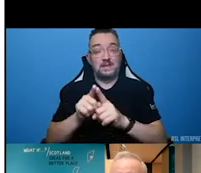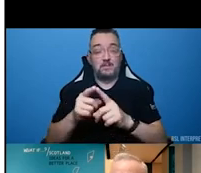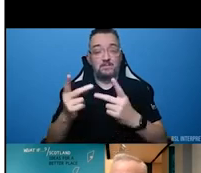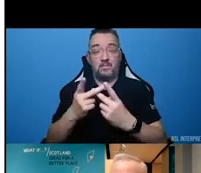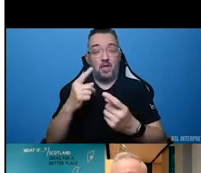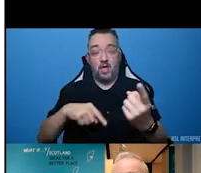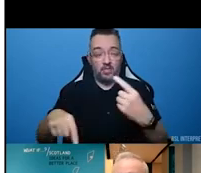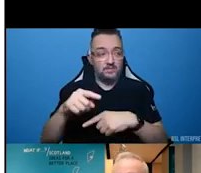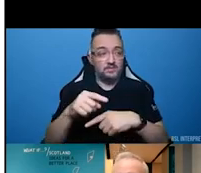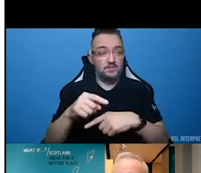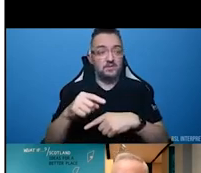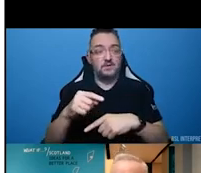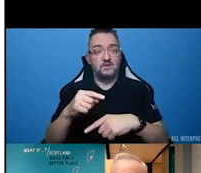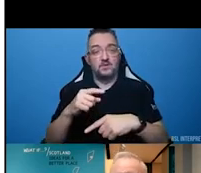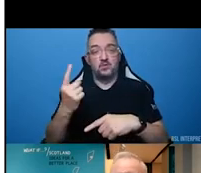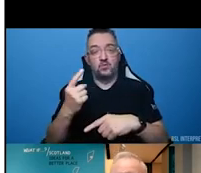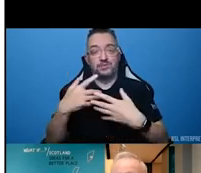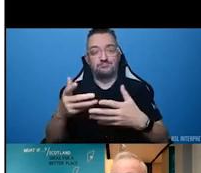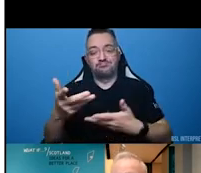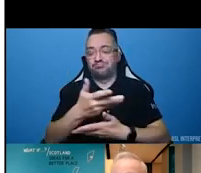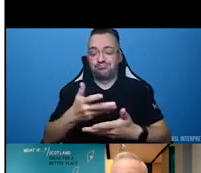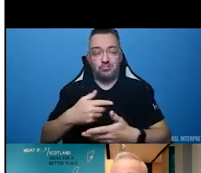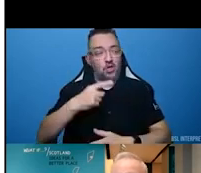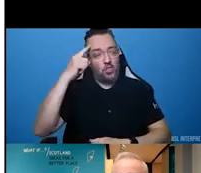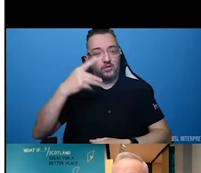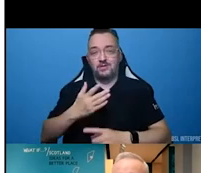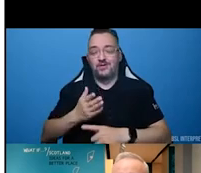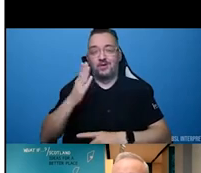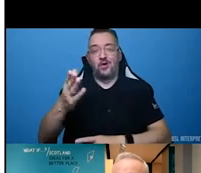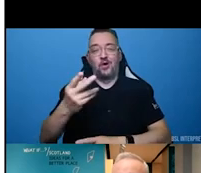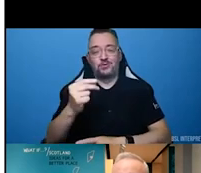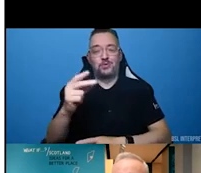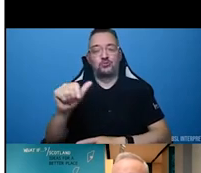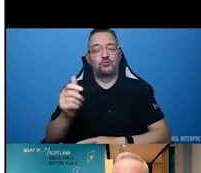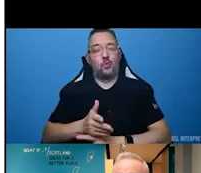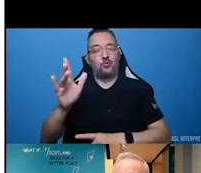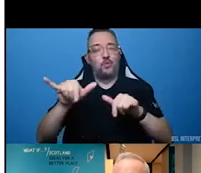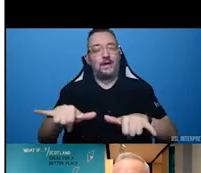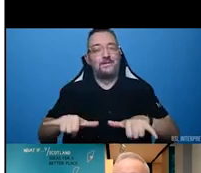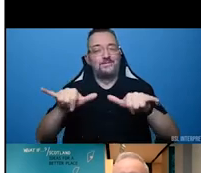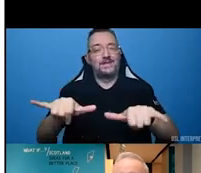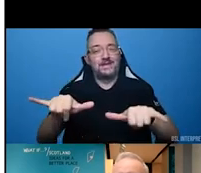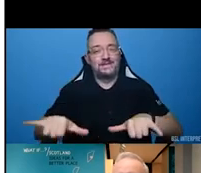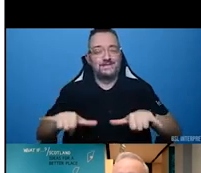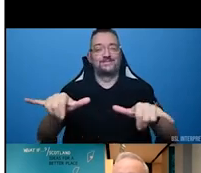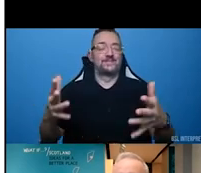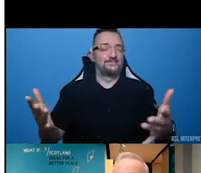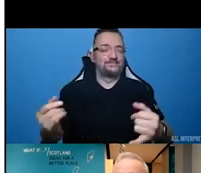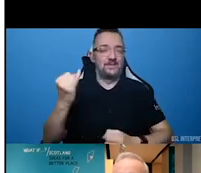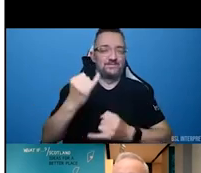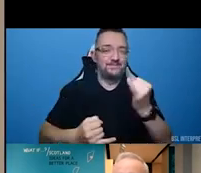who's talking tonight, we thought we were heading to Venice in 2020. We didn't get there,